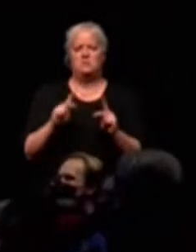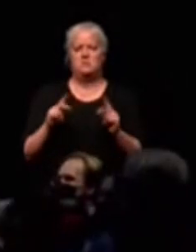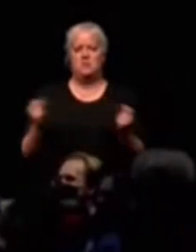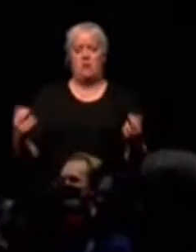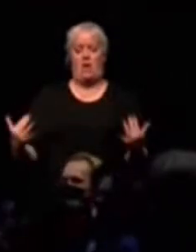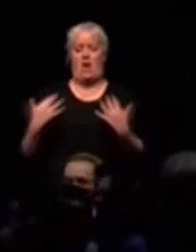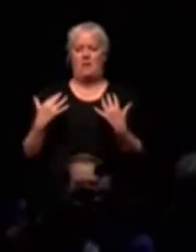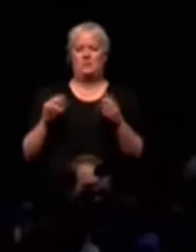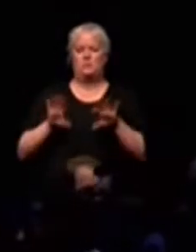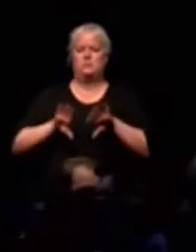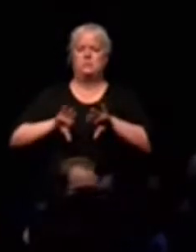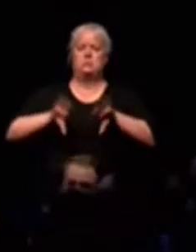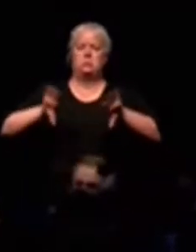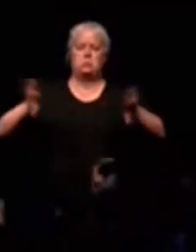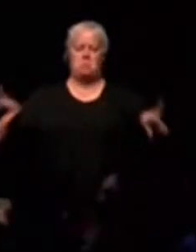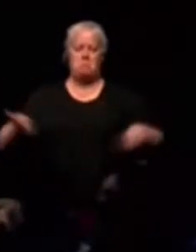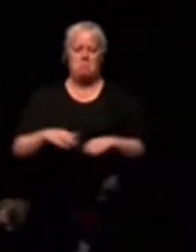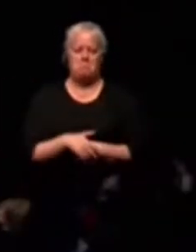back.